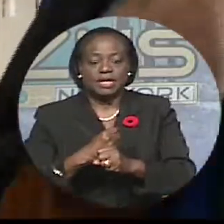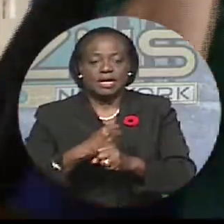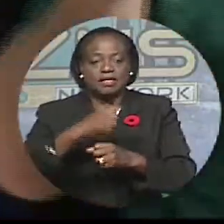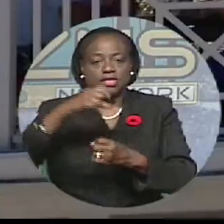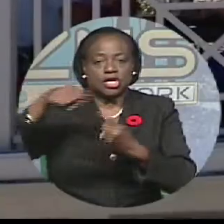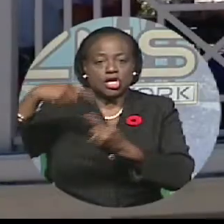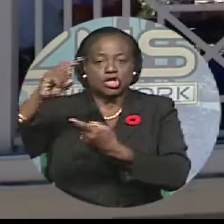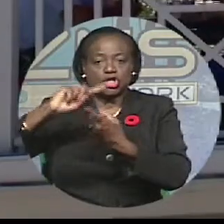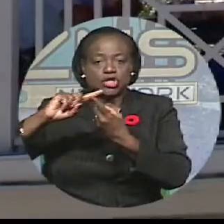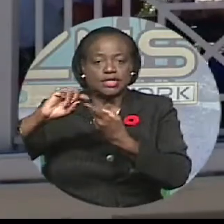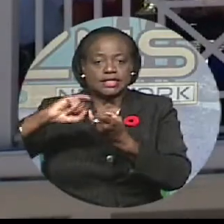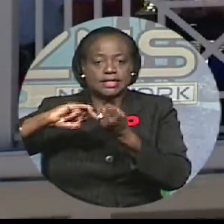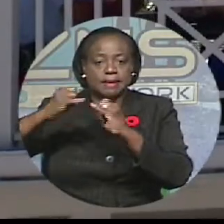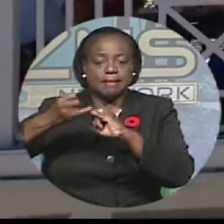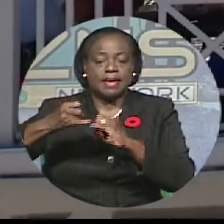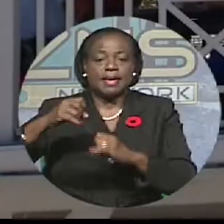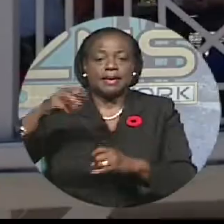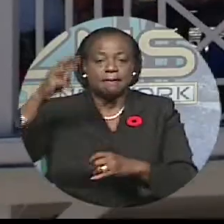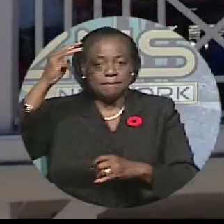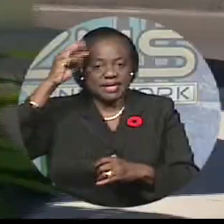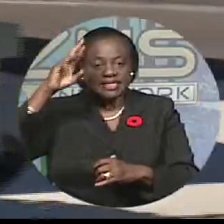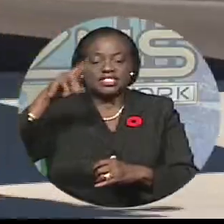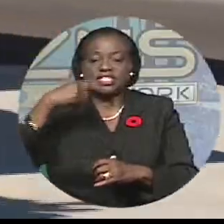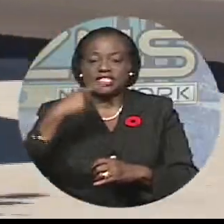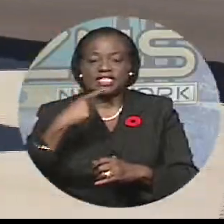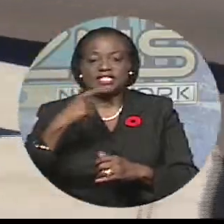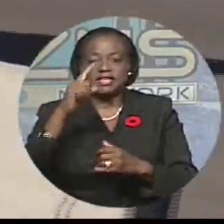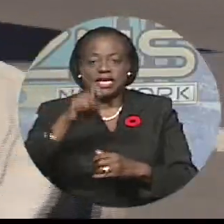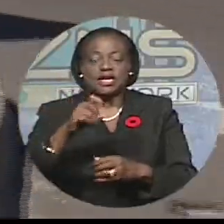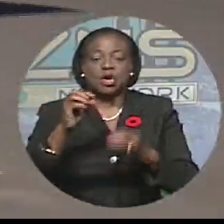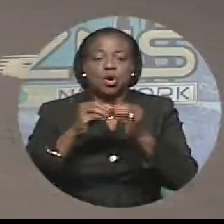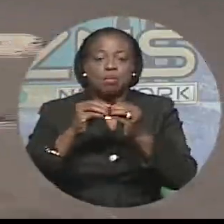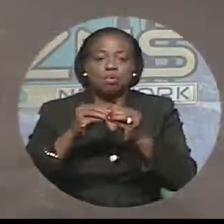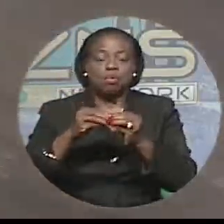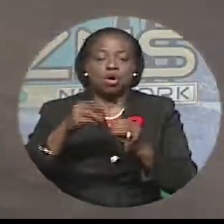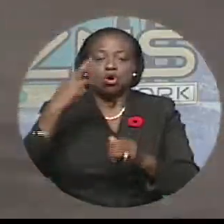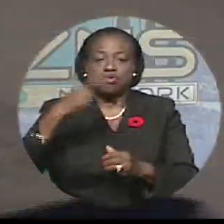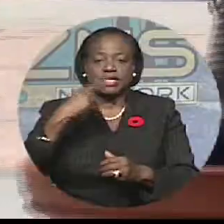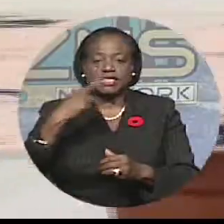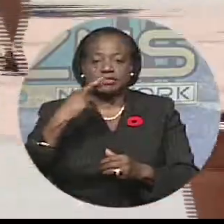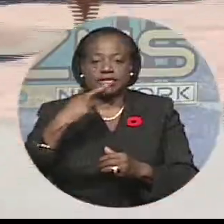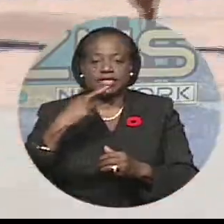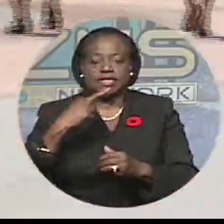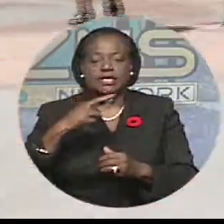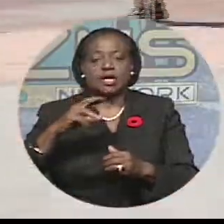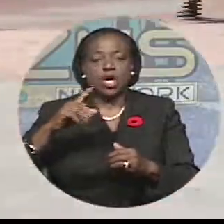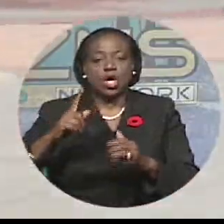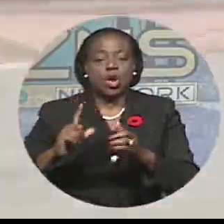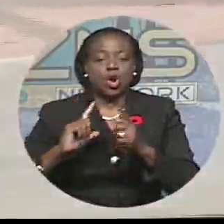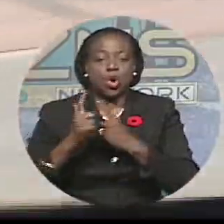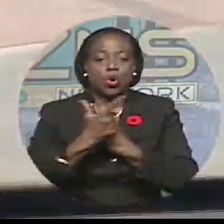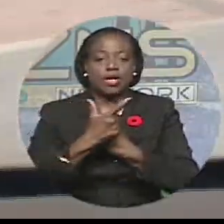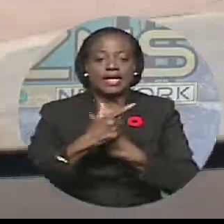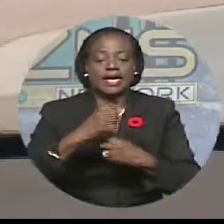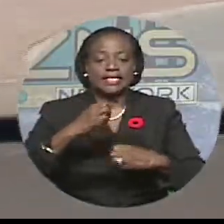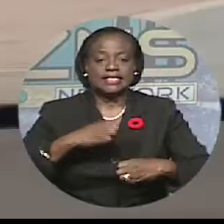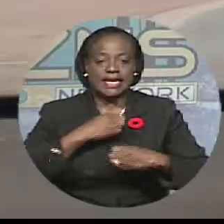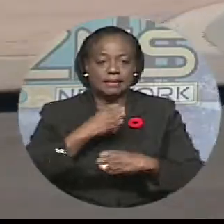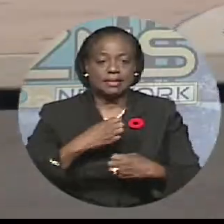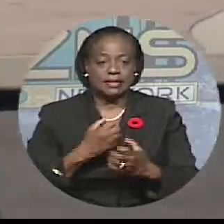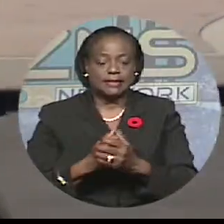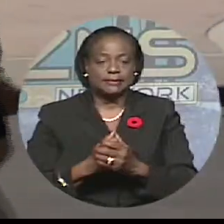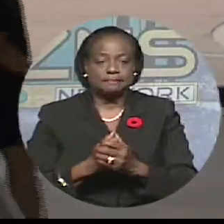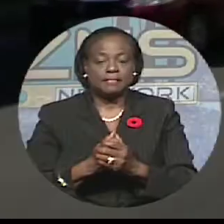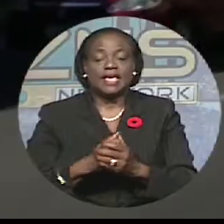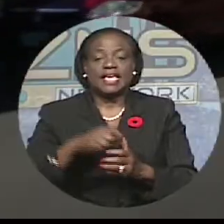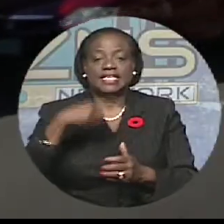shores requires more restaurants, local entertainment, and name brand shopping. He pointed out the fact that despite years of being a well-known brand, Bay